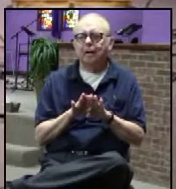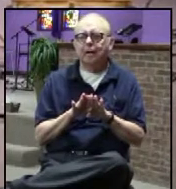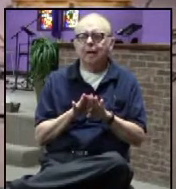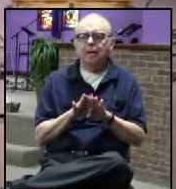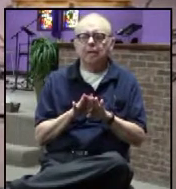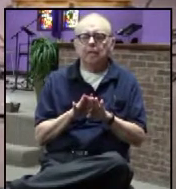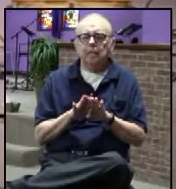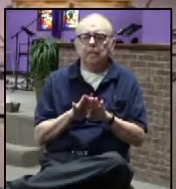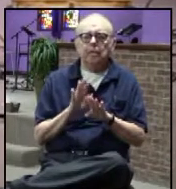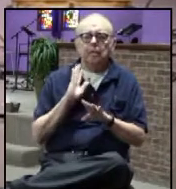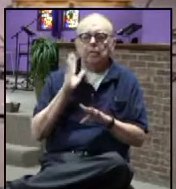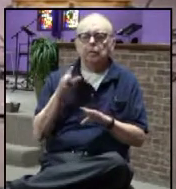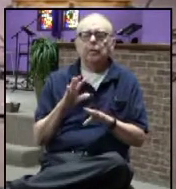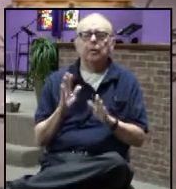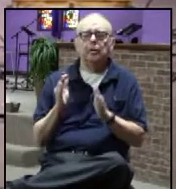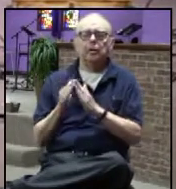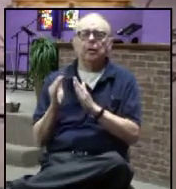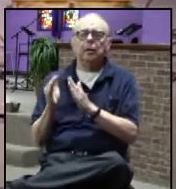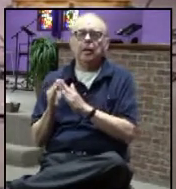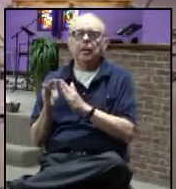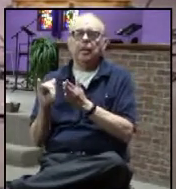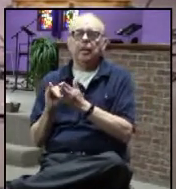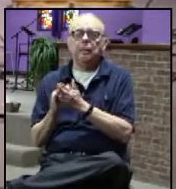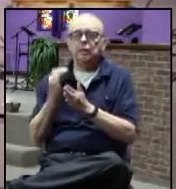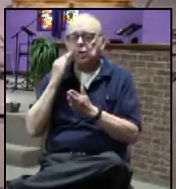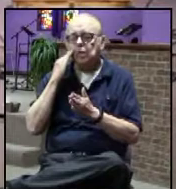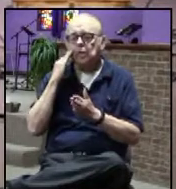would the community recognize that we were gone?